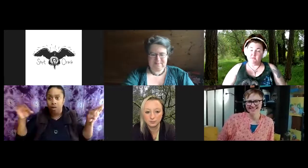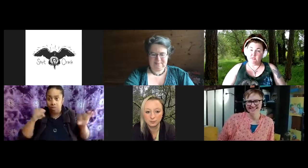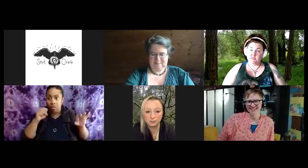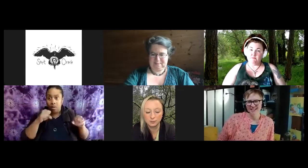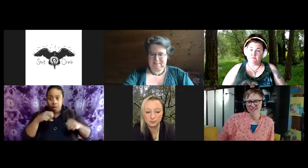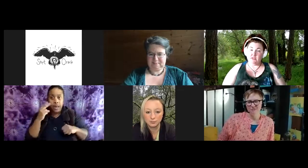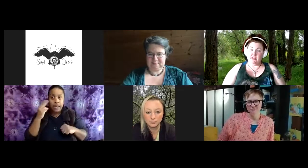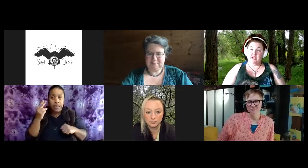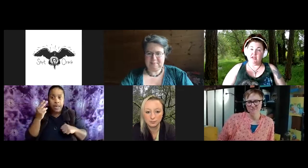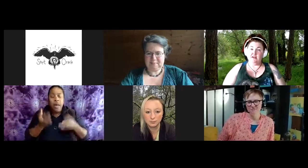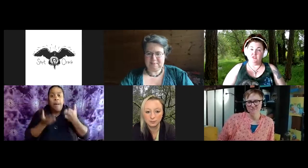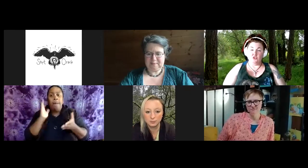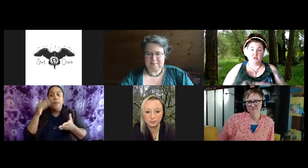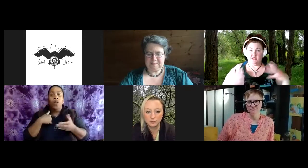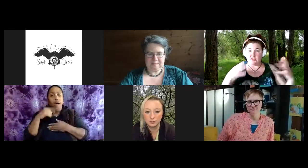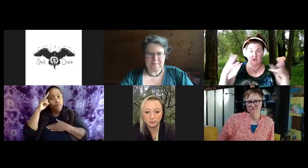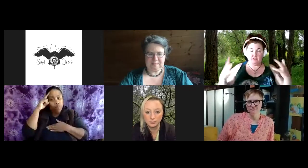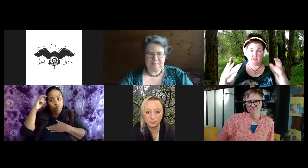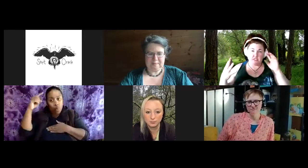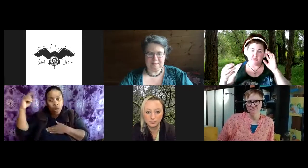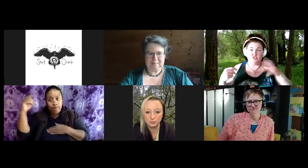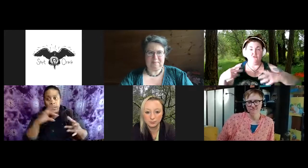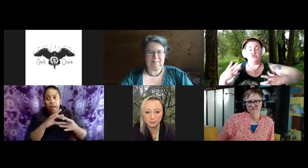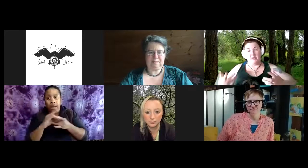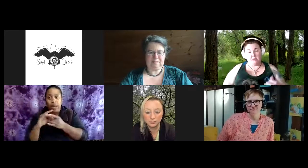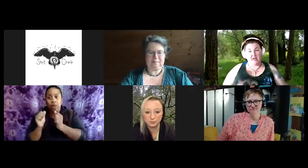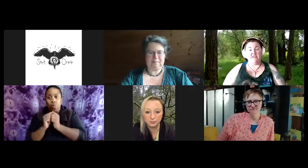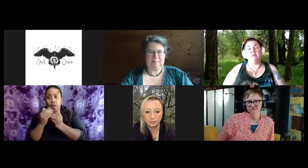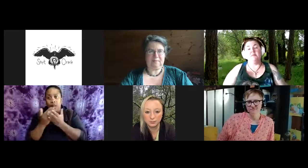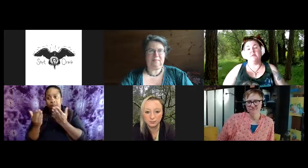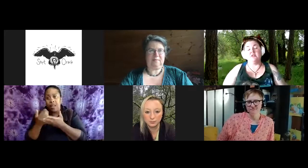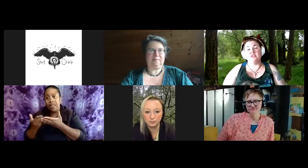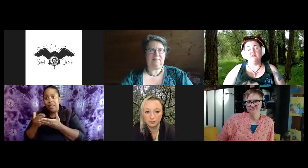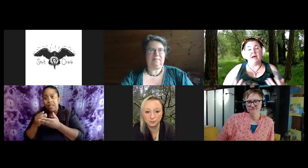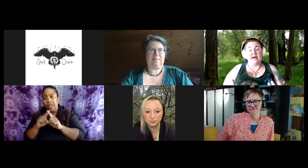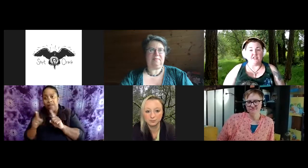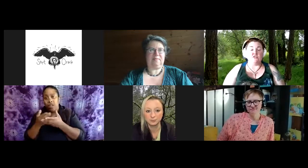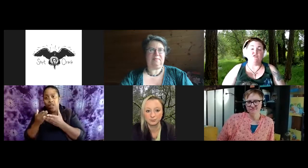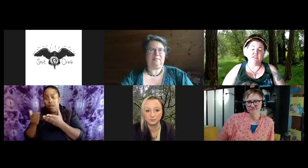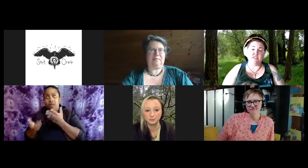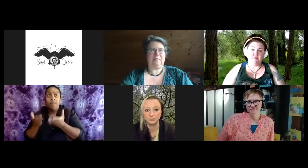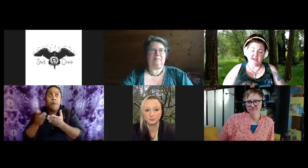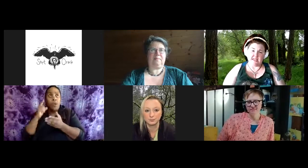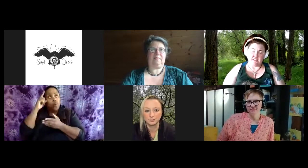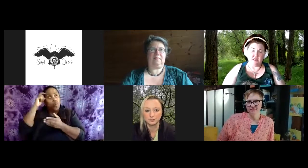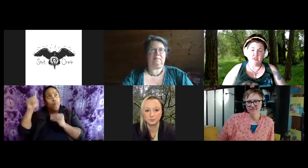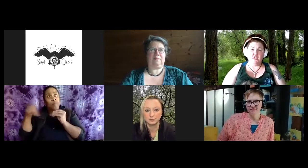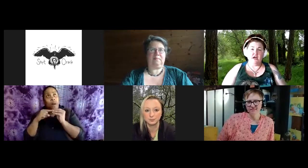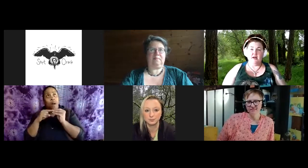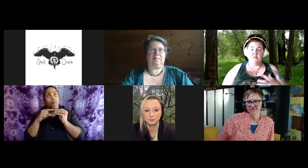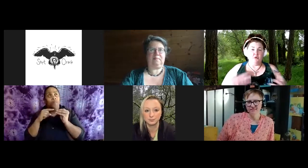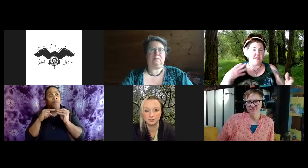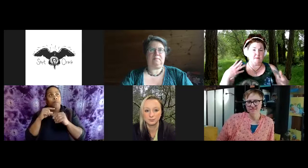have dreams that have to do with all of these different things. You may dream about family members that have passed or friends that have